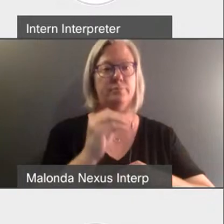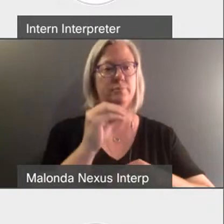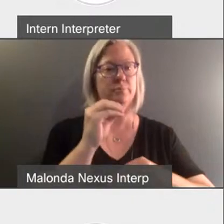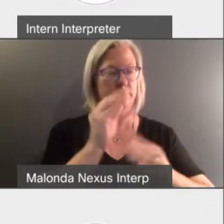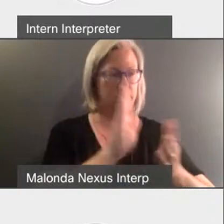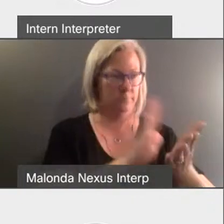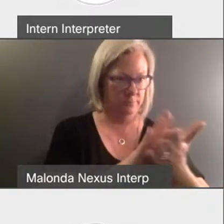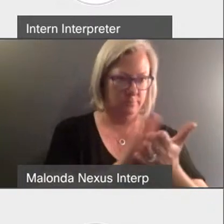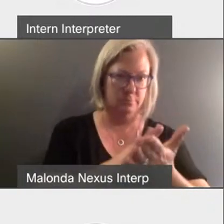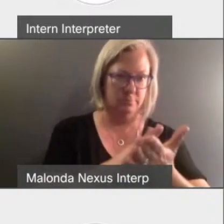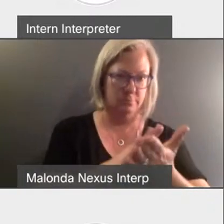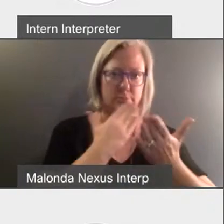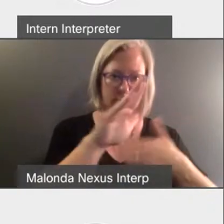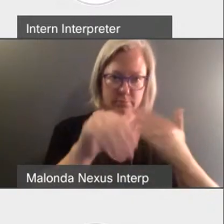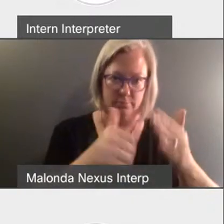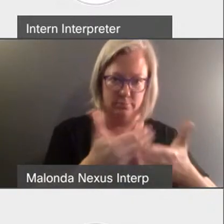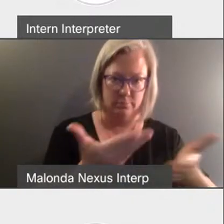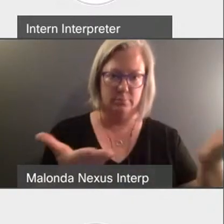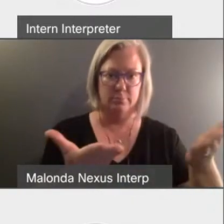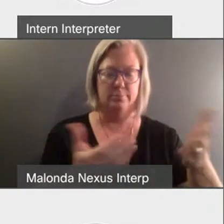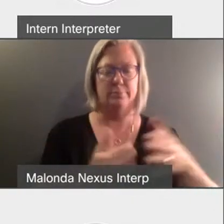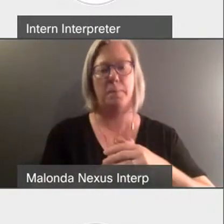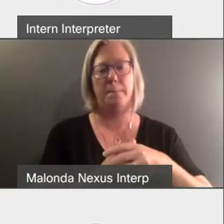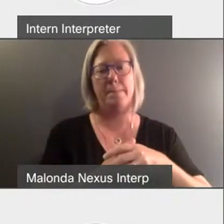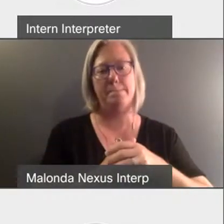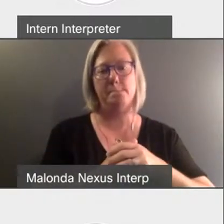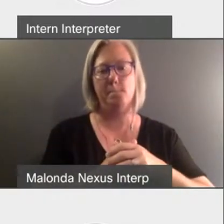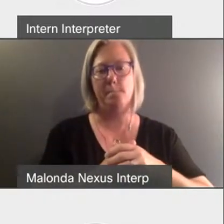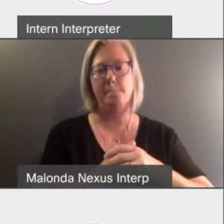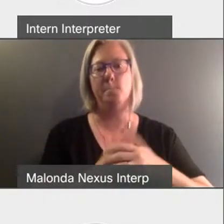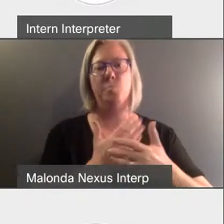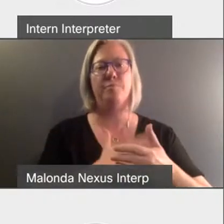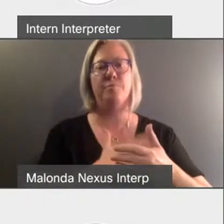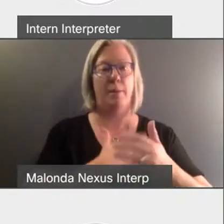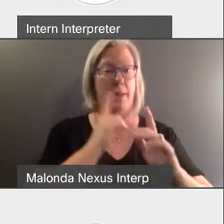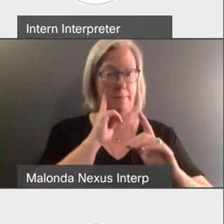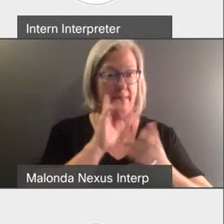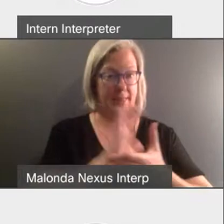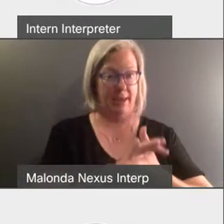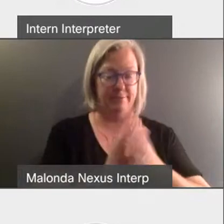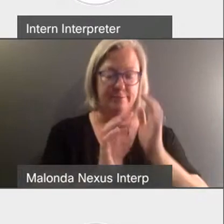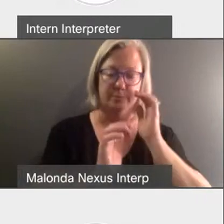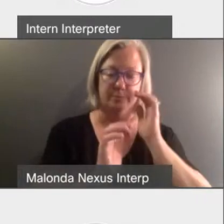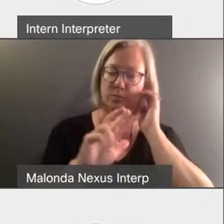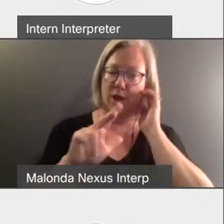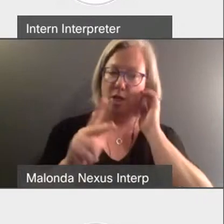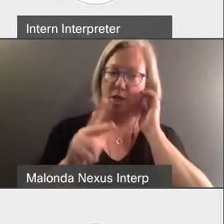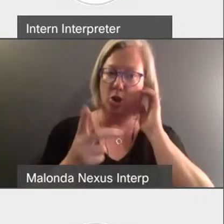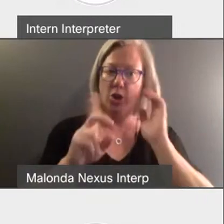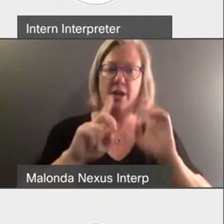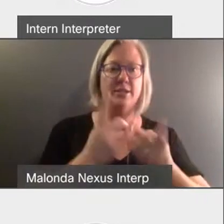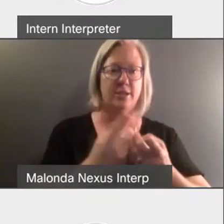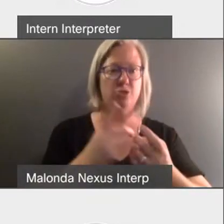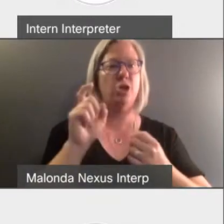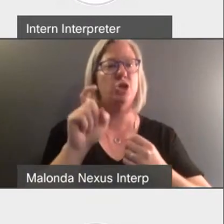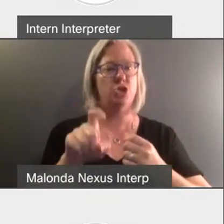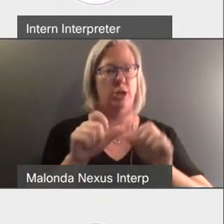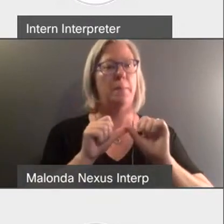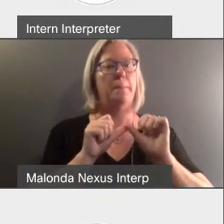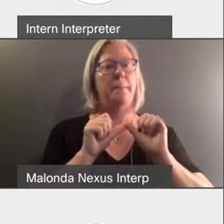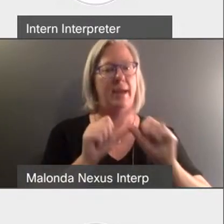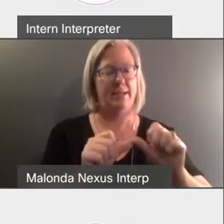who came to support our efforts here. It is my belief that the 3rd District should